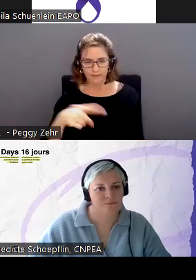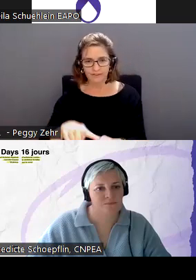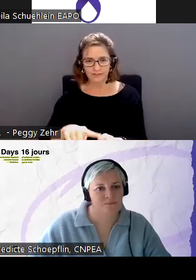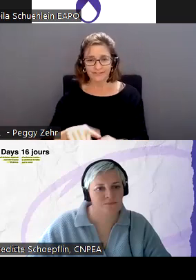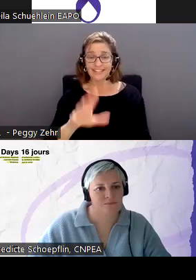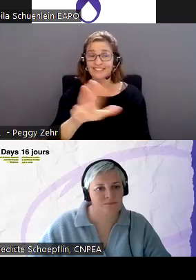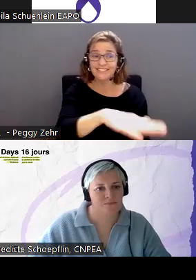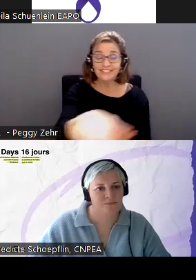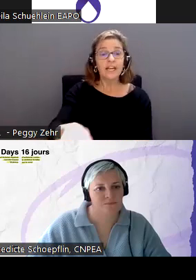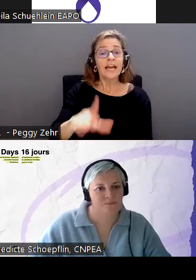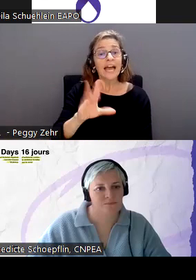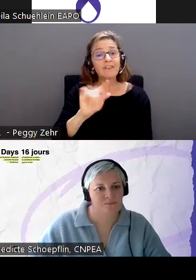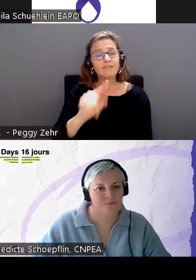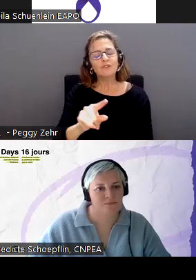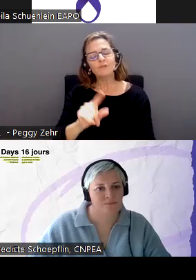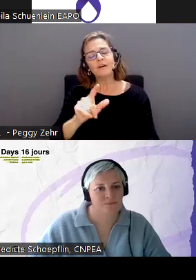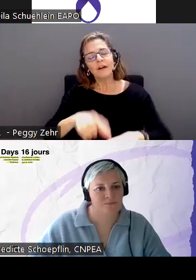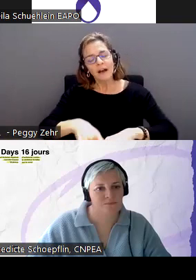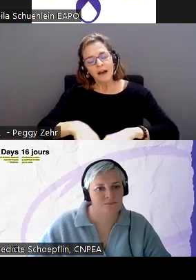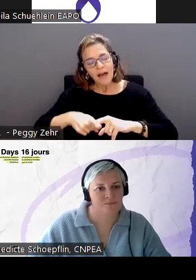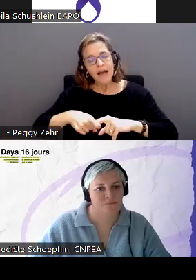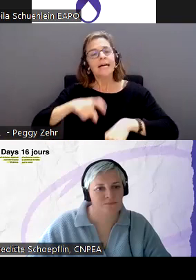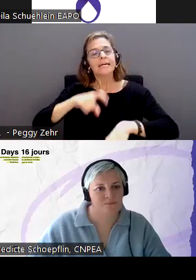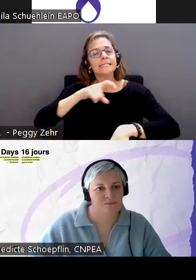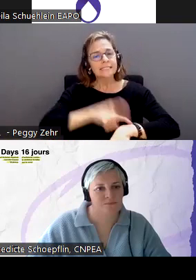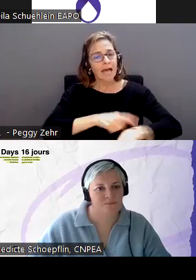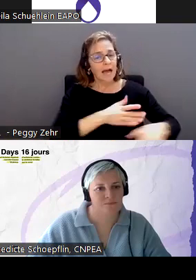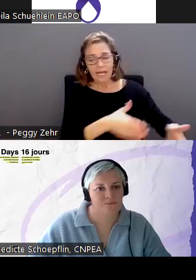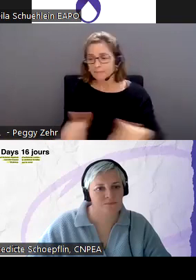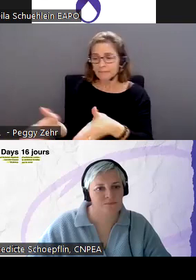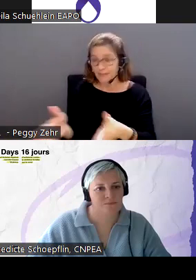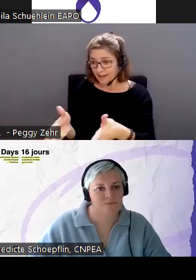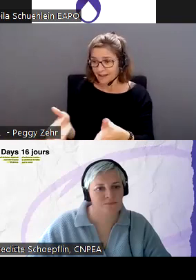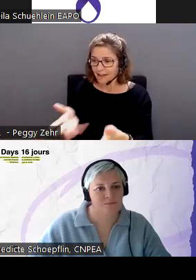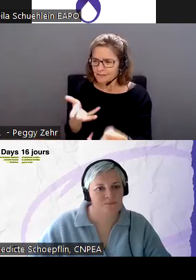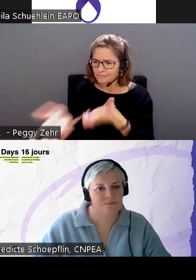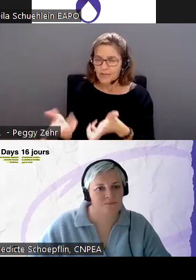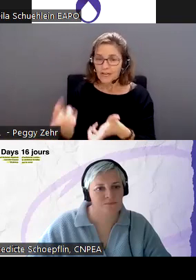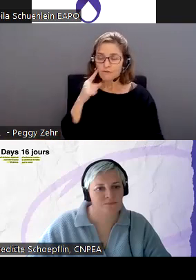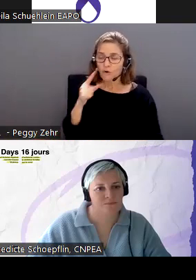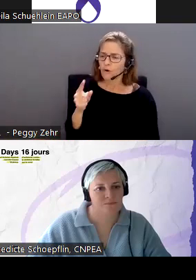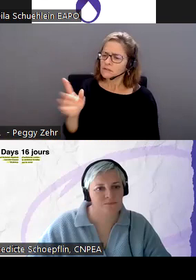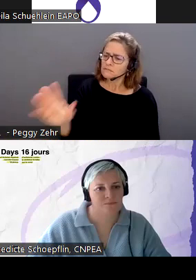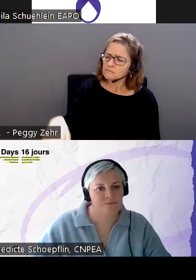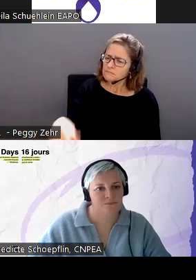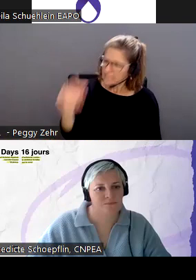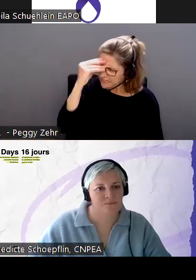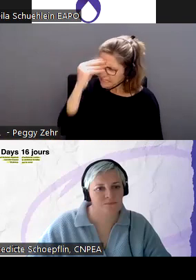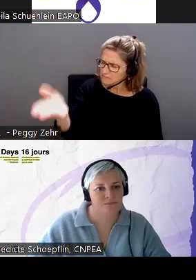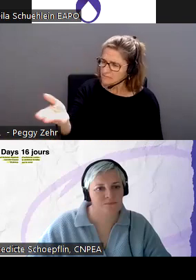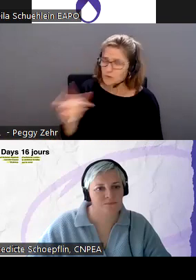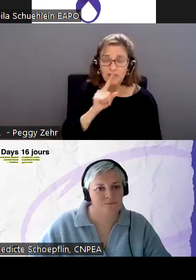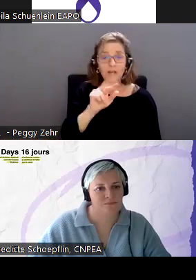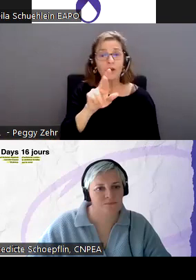with people and to give them time to think and to listen to what they're saying. My father